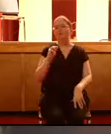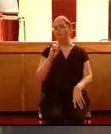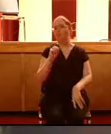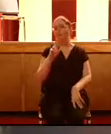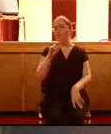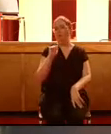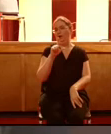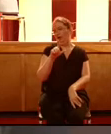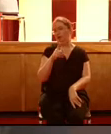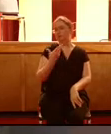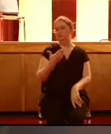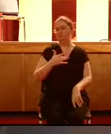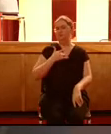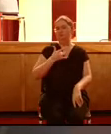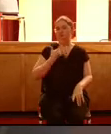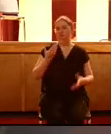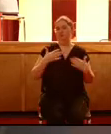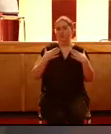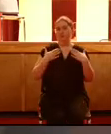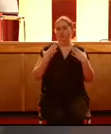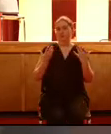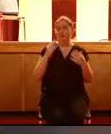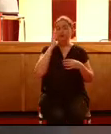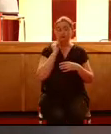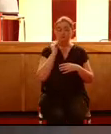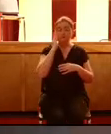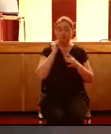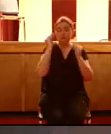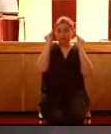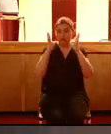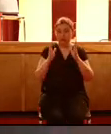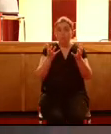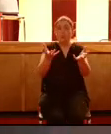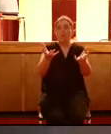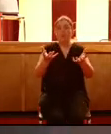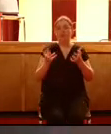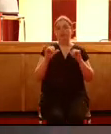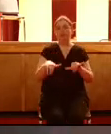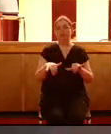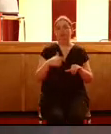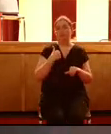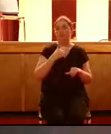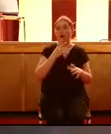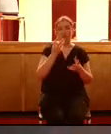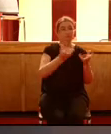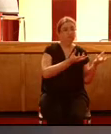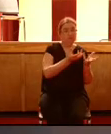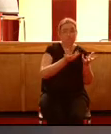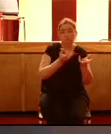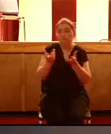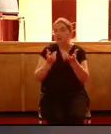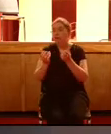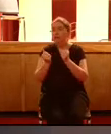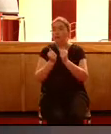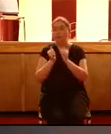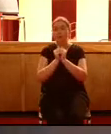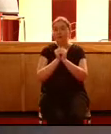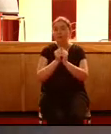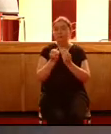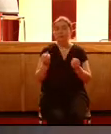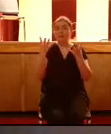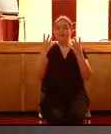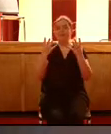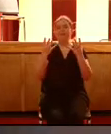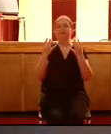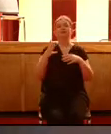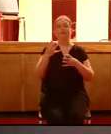Veteran teachers, they want to stay here. I've talked to many of them. They really enjoy this county. They enjoy the kids. They know these kids are the